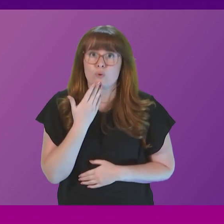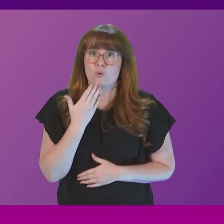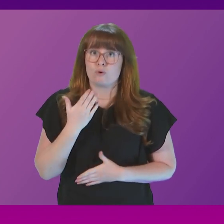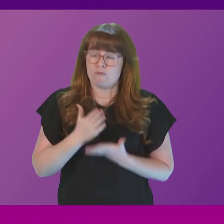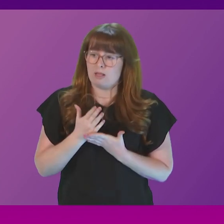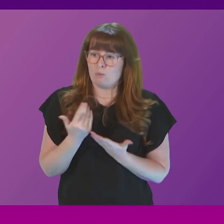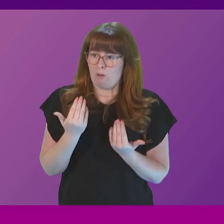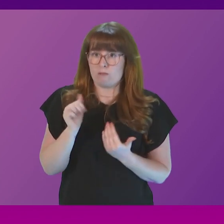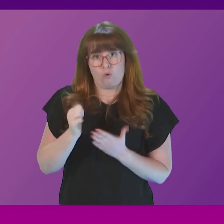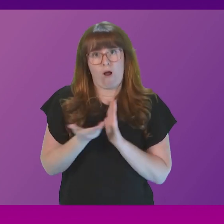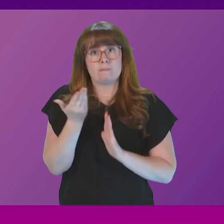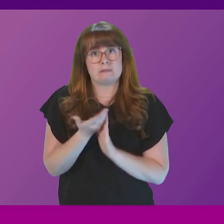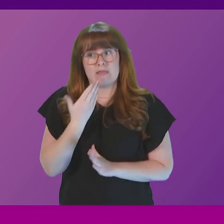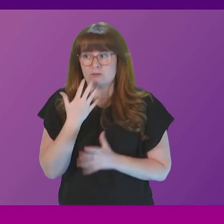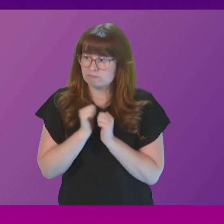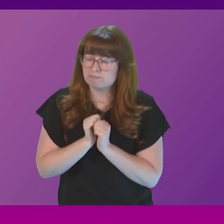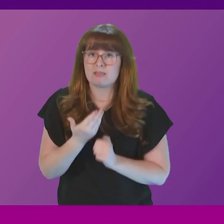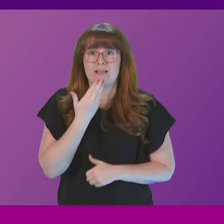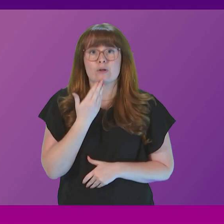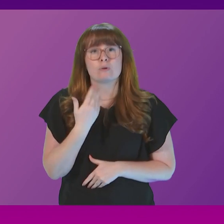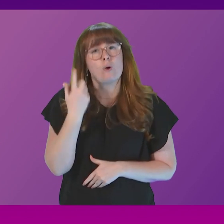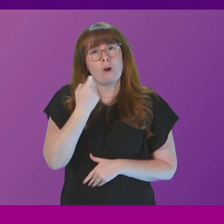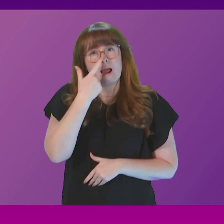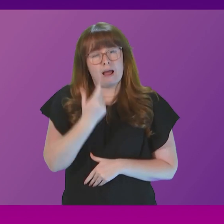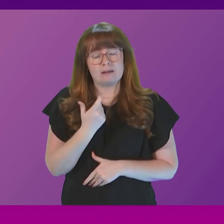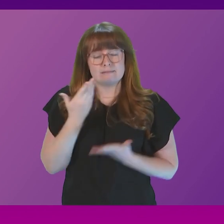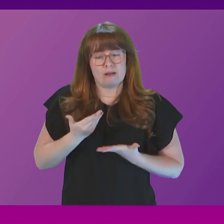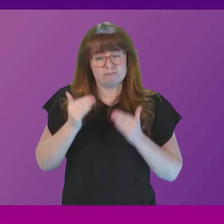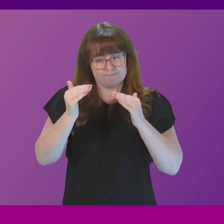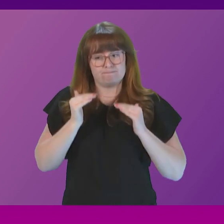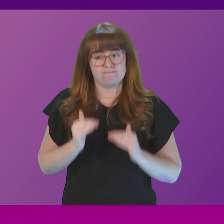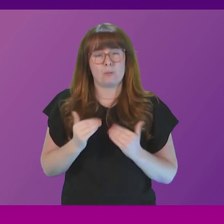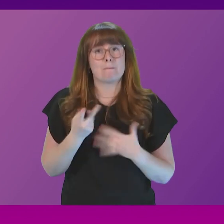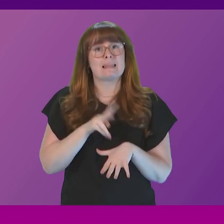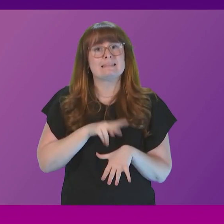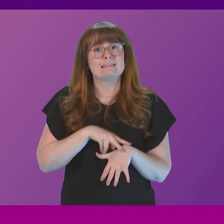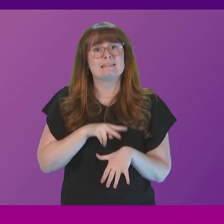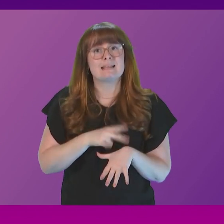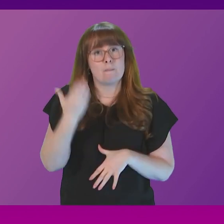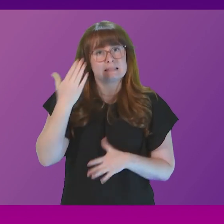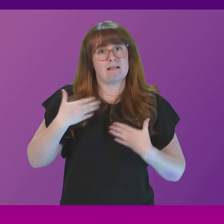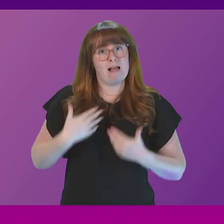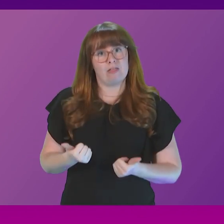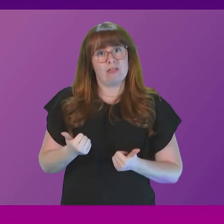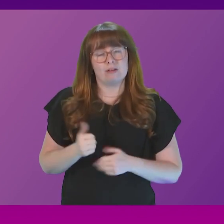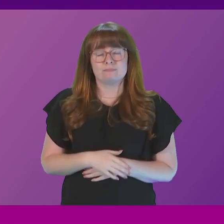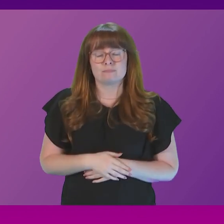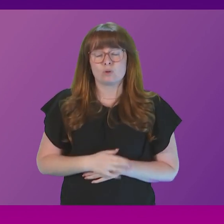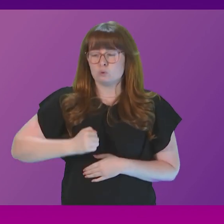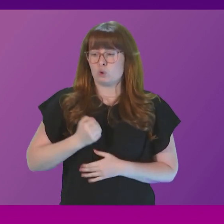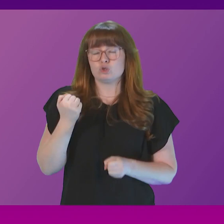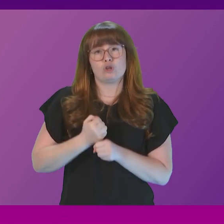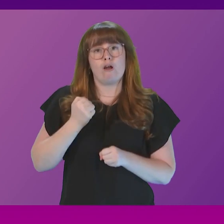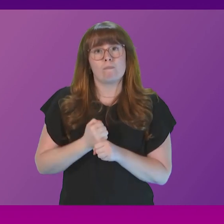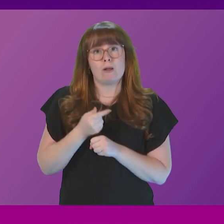update, First Minister. I'm grateful for that. I wonder if we can just turn to the issue of policing and mental health. The Scottish Government's